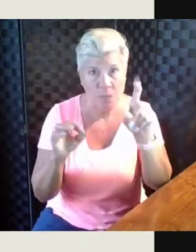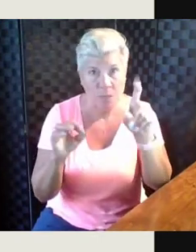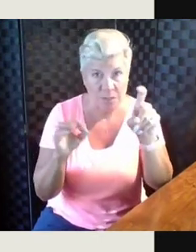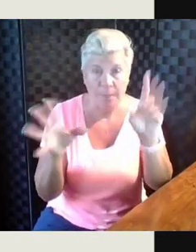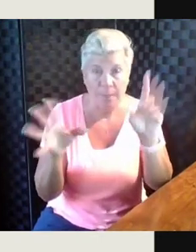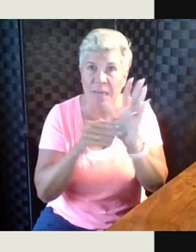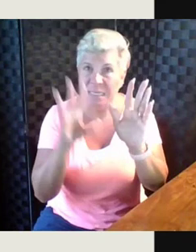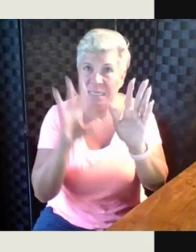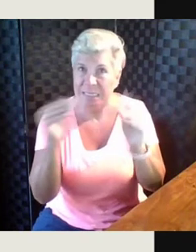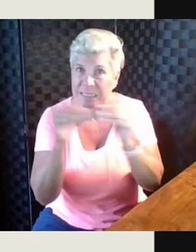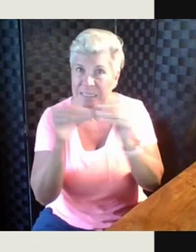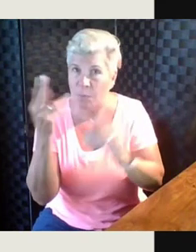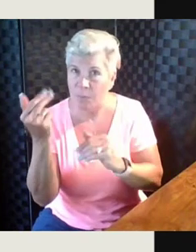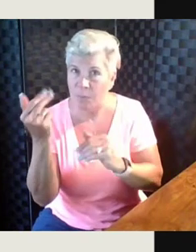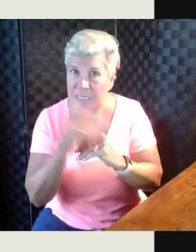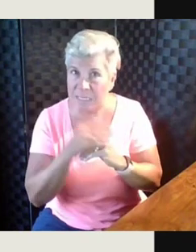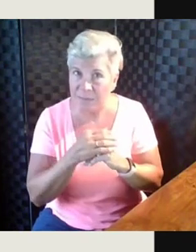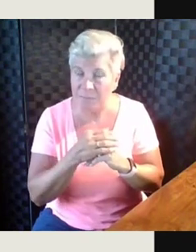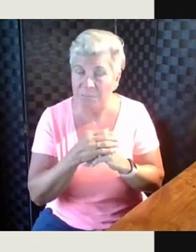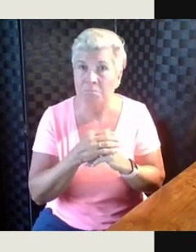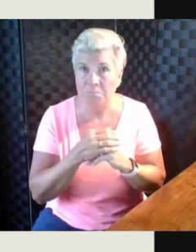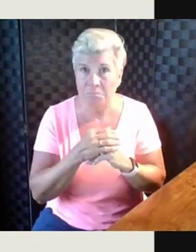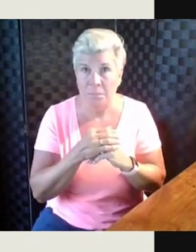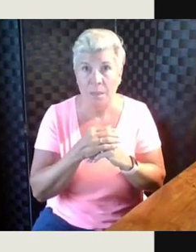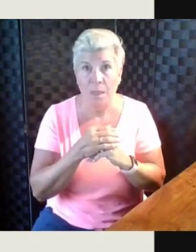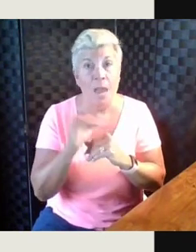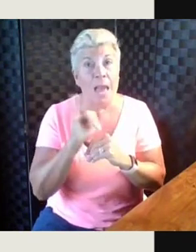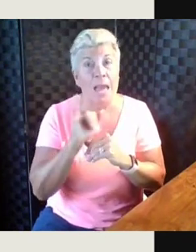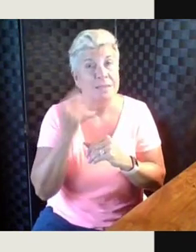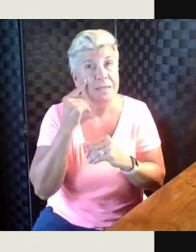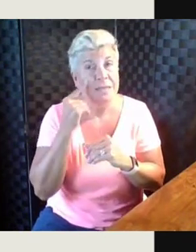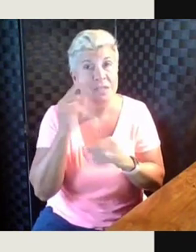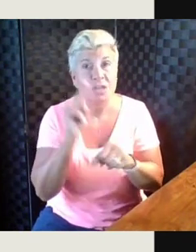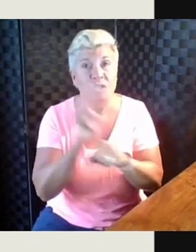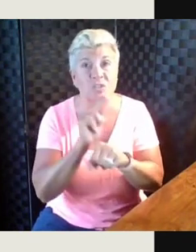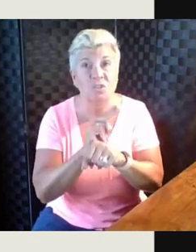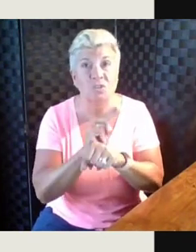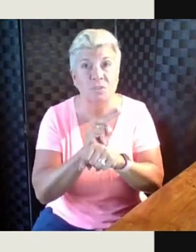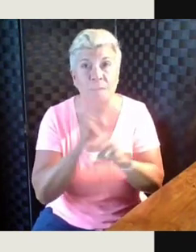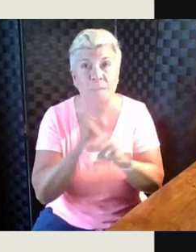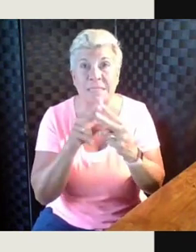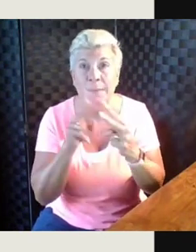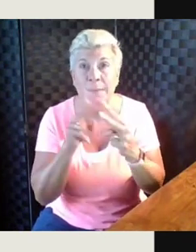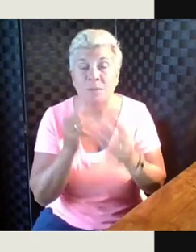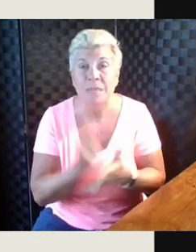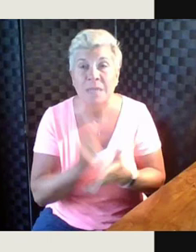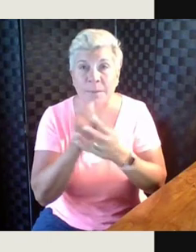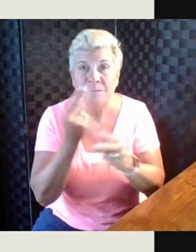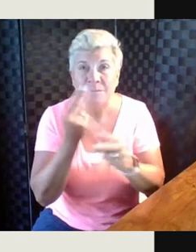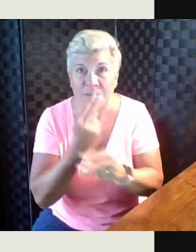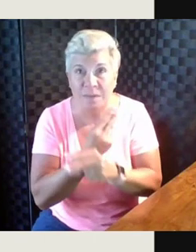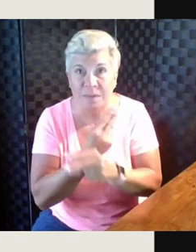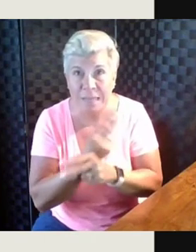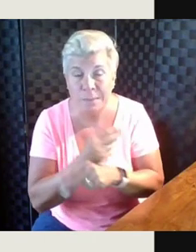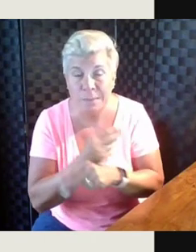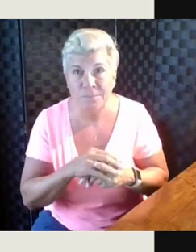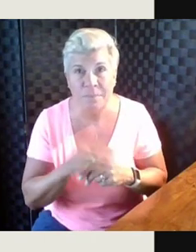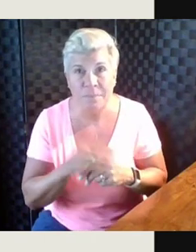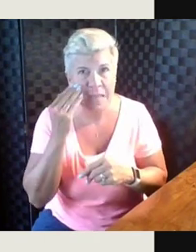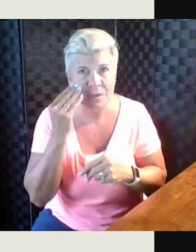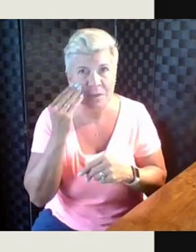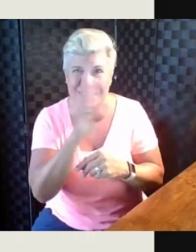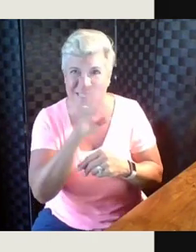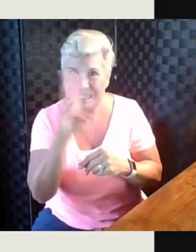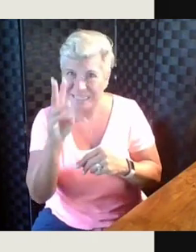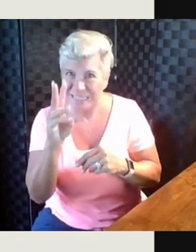mark plus 6 equals 13. Now I actually think I can use my doubles to help me figure this out. I know 6